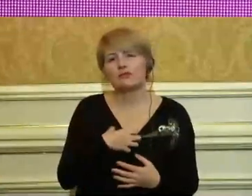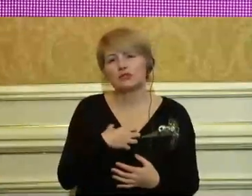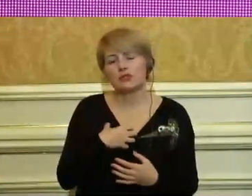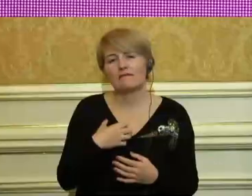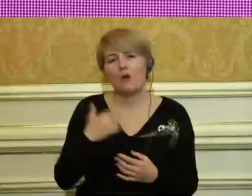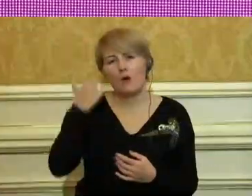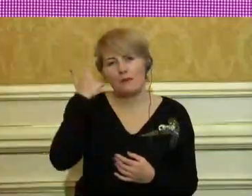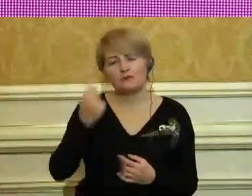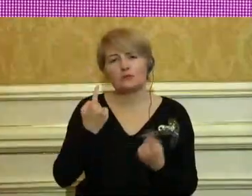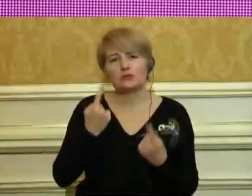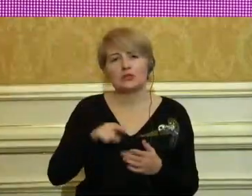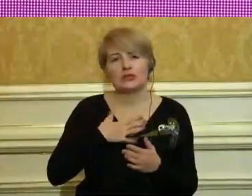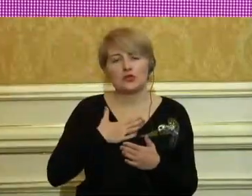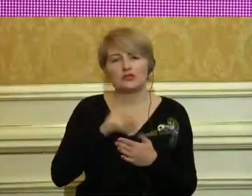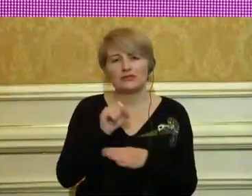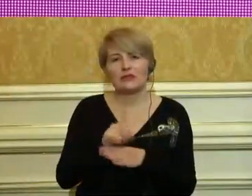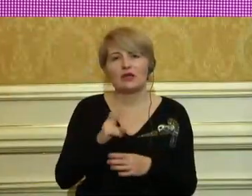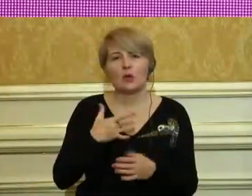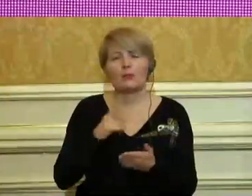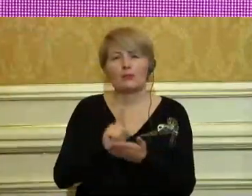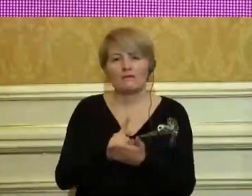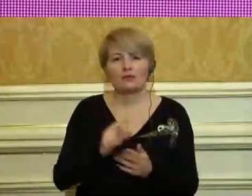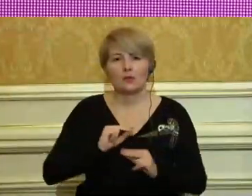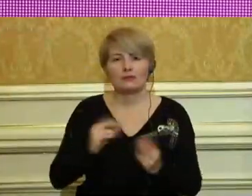So for me, it's very important to